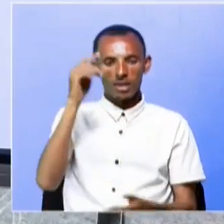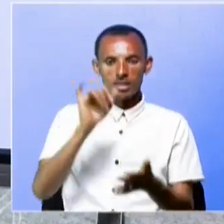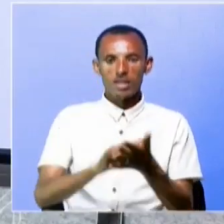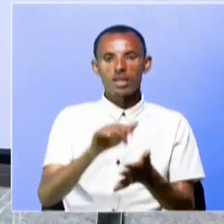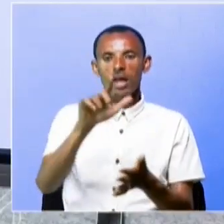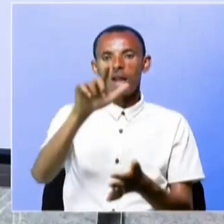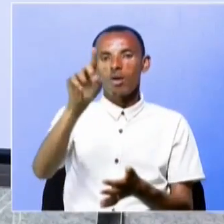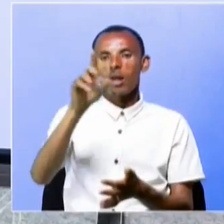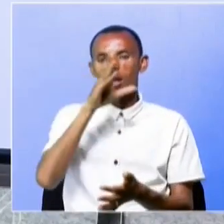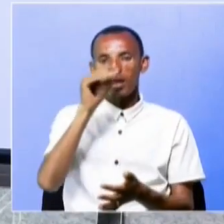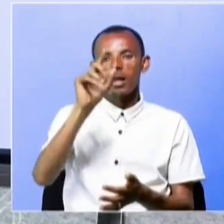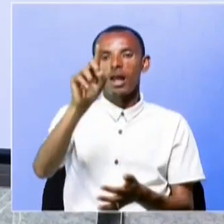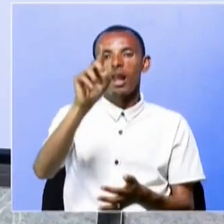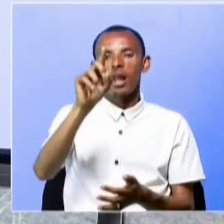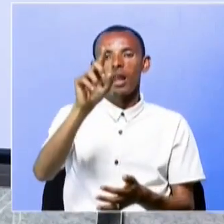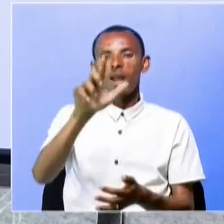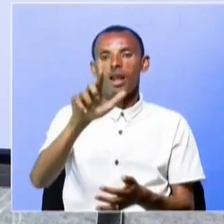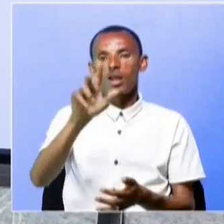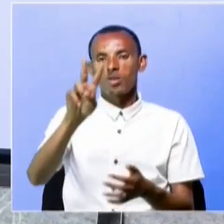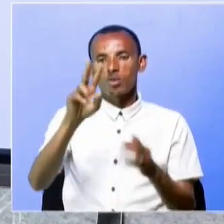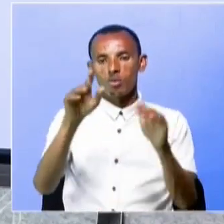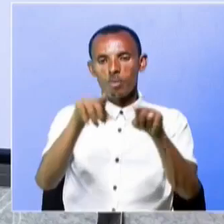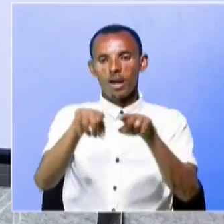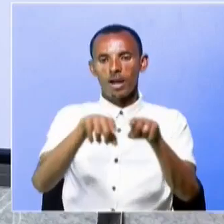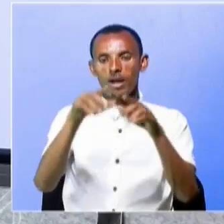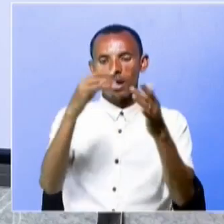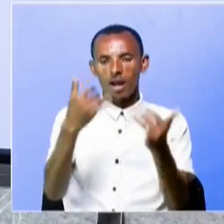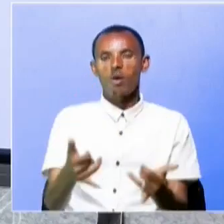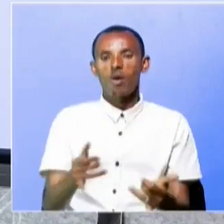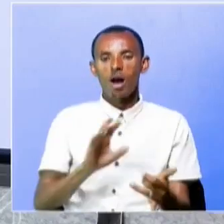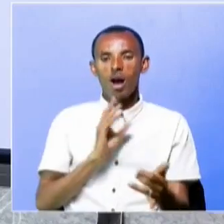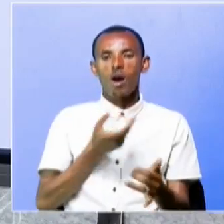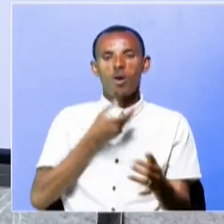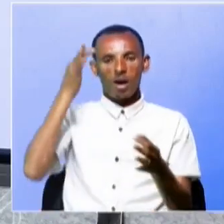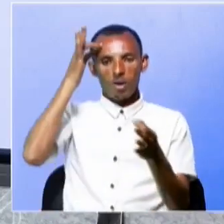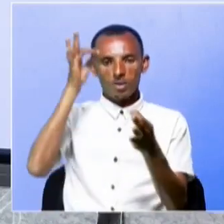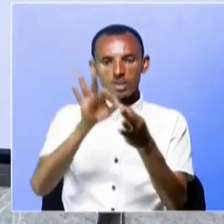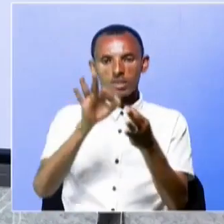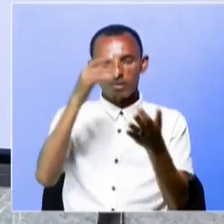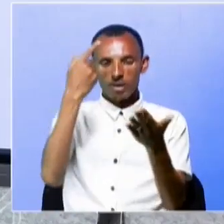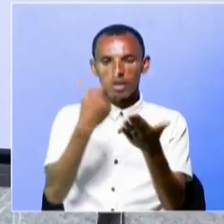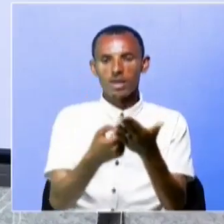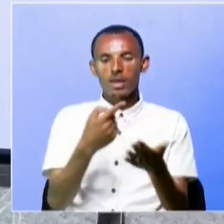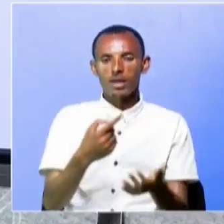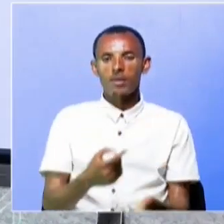and L2 are parallel. Now, our objective is